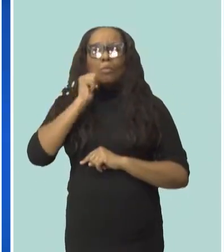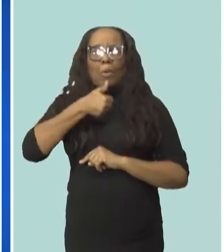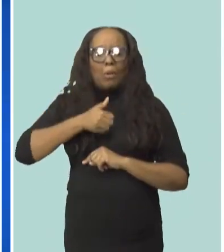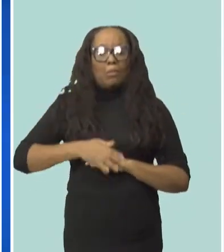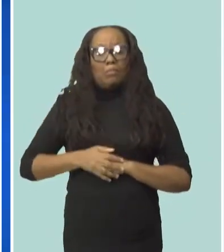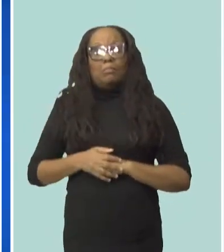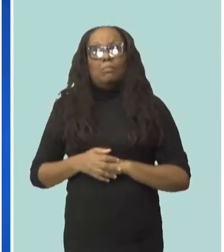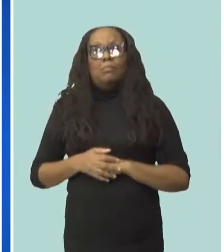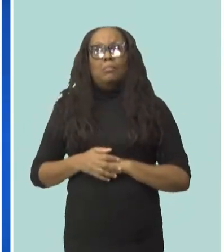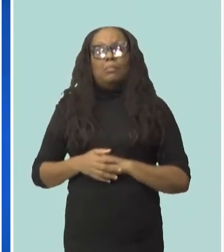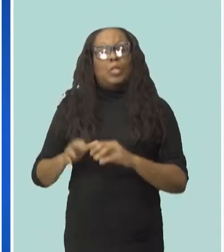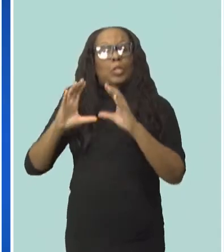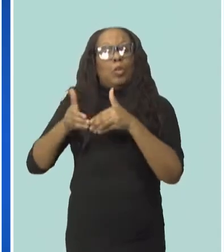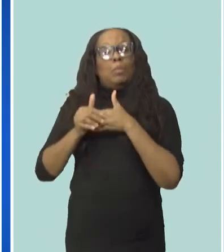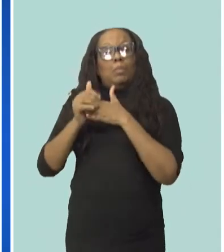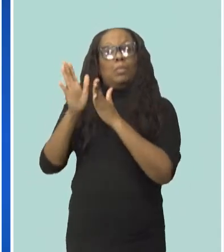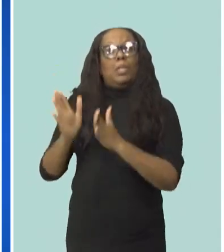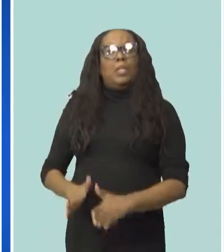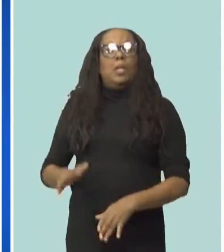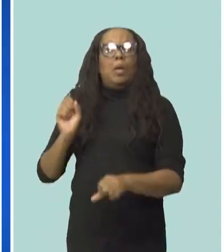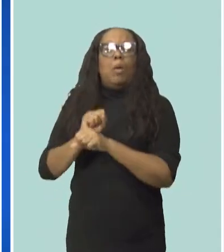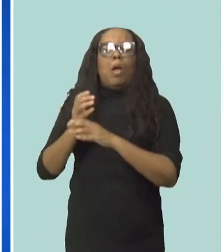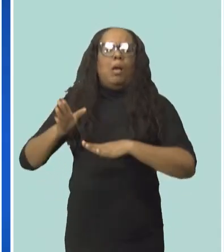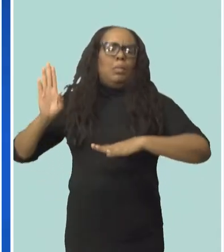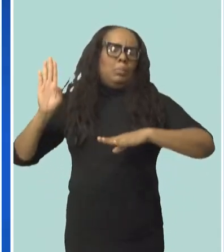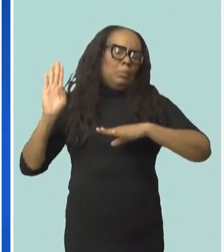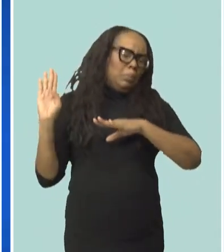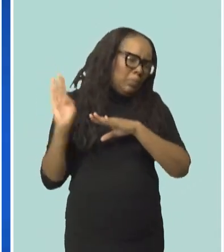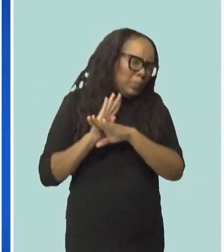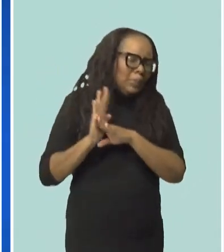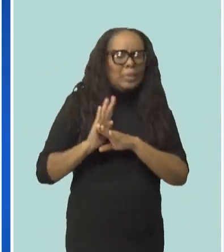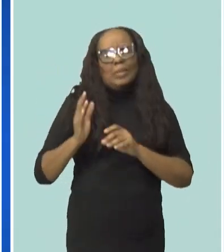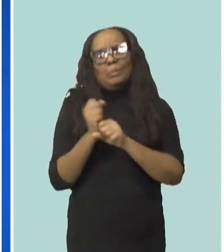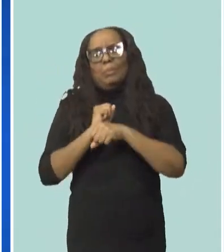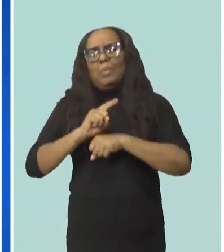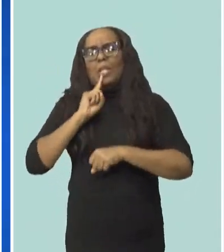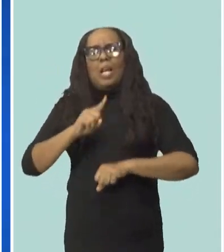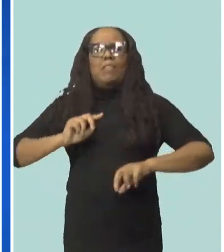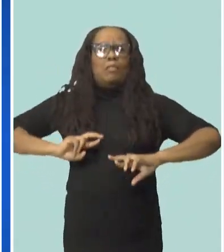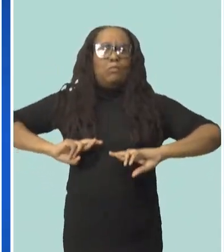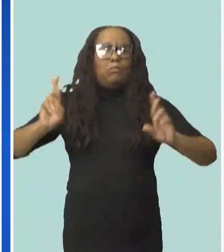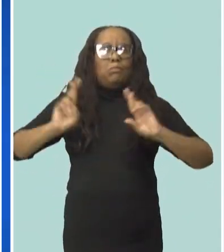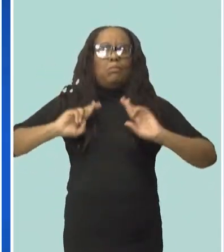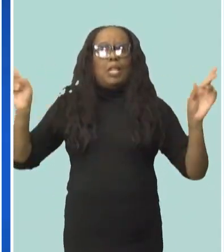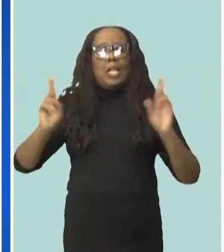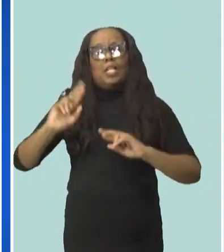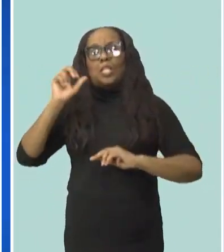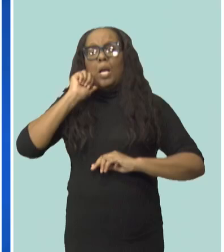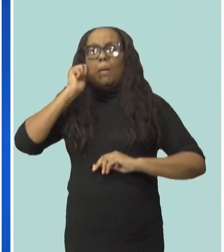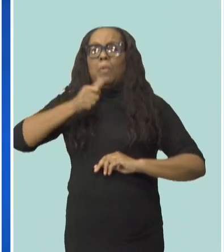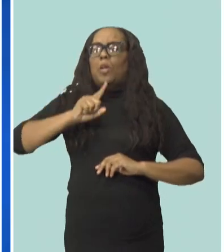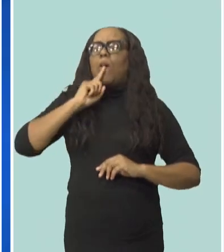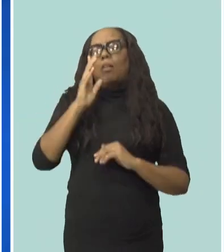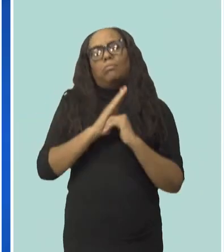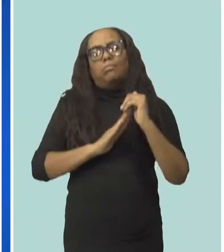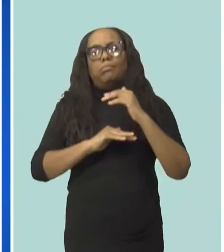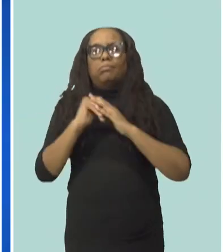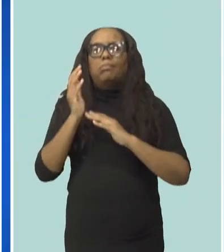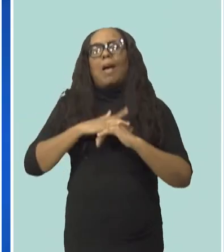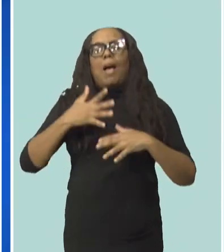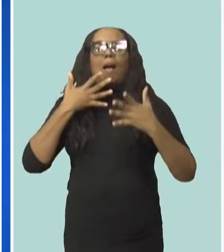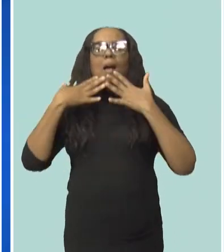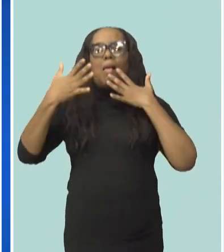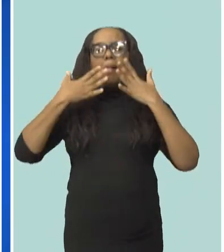Band leaders and workers at band houses busy ensuring all systems are in place for their members to have a comfortable,